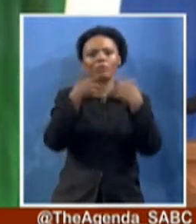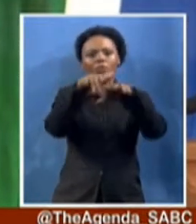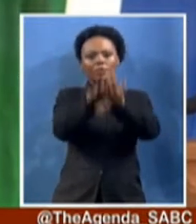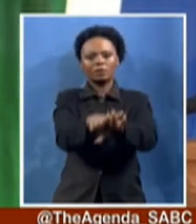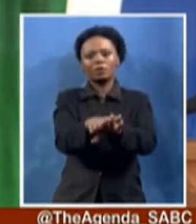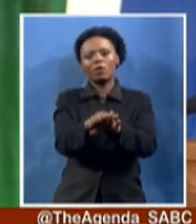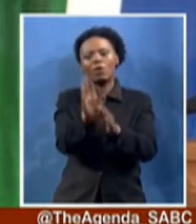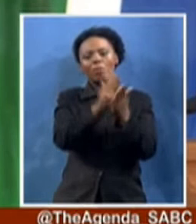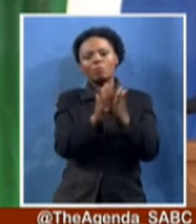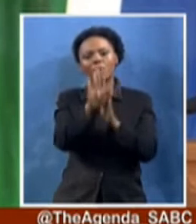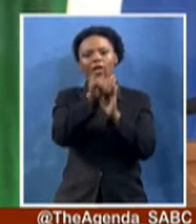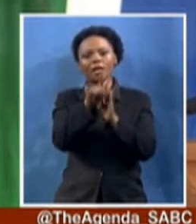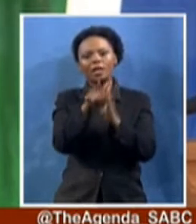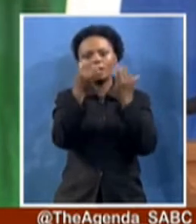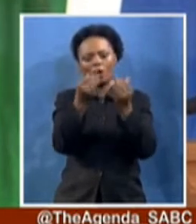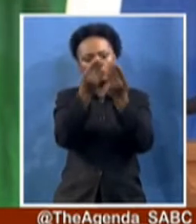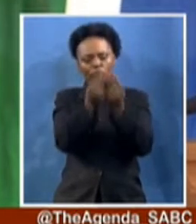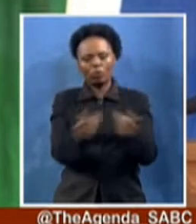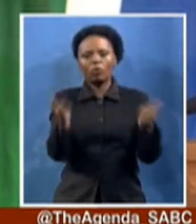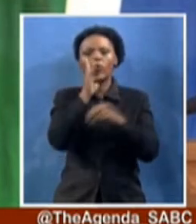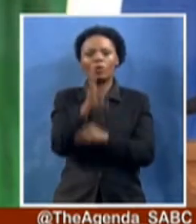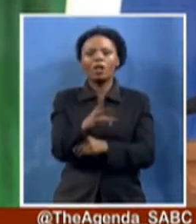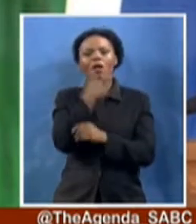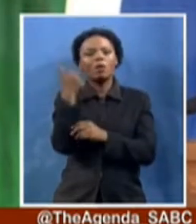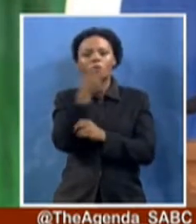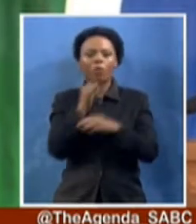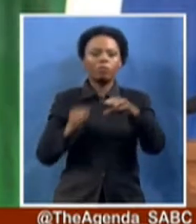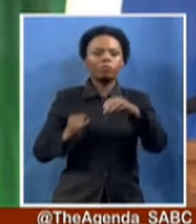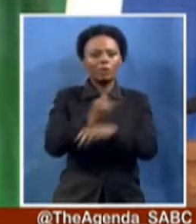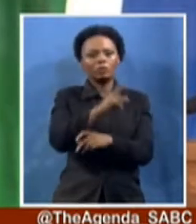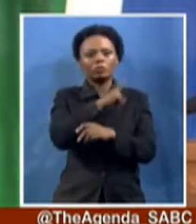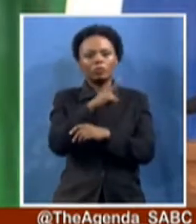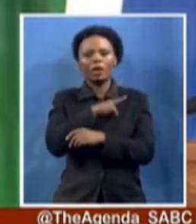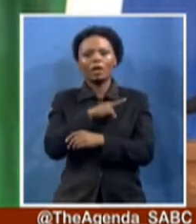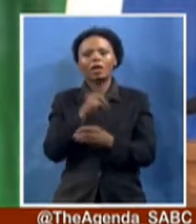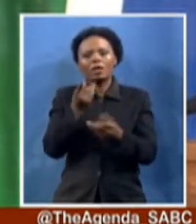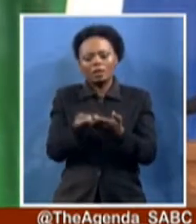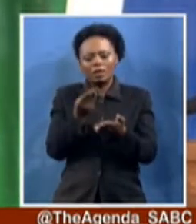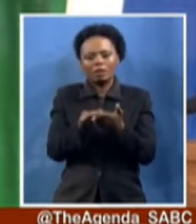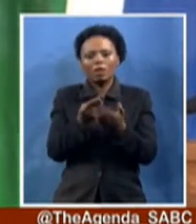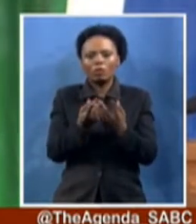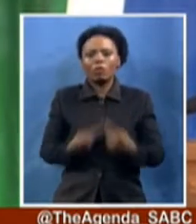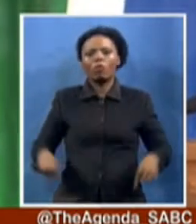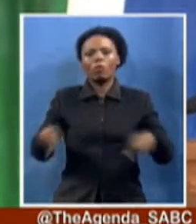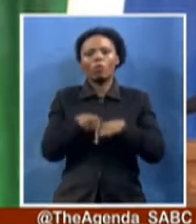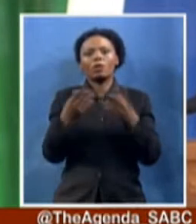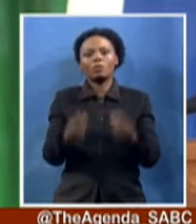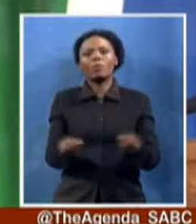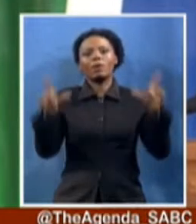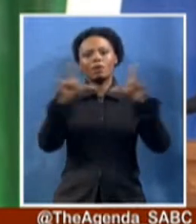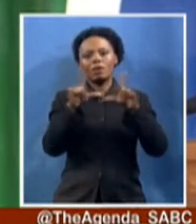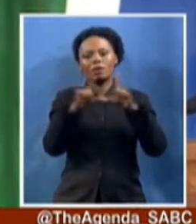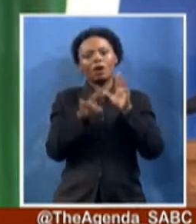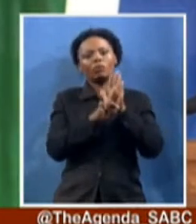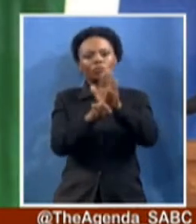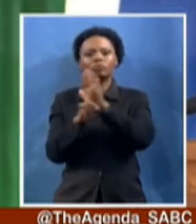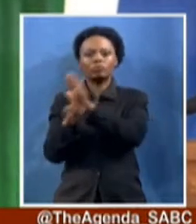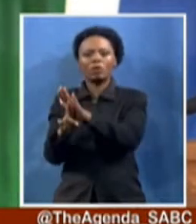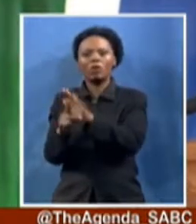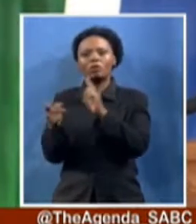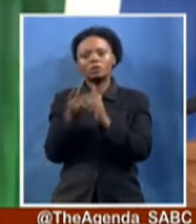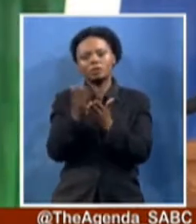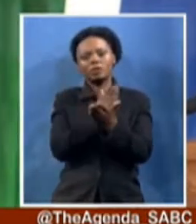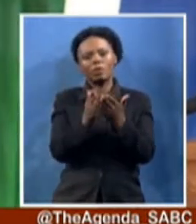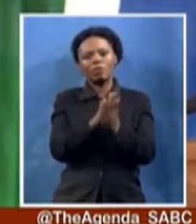reasonable period to enable us to have legal certainty on some of its provisions. In spite of this, we must live